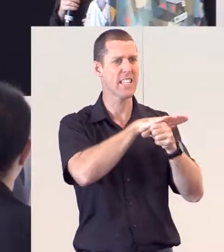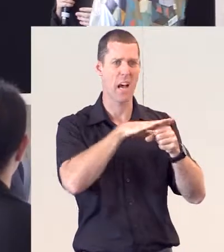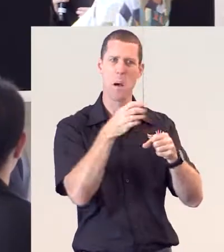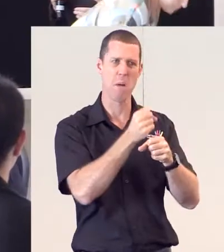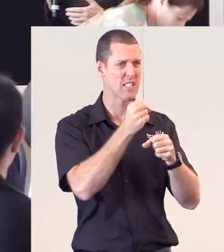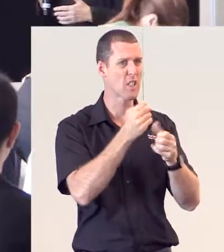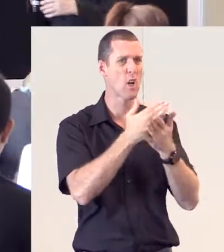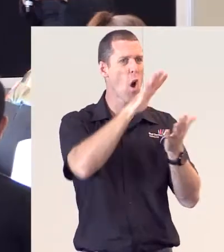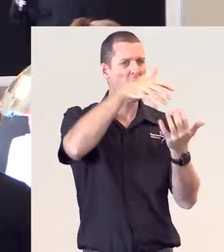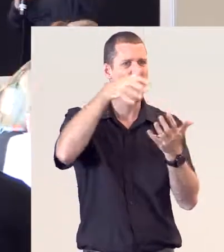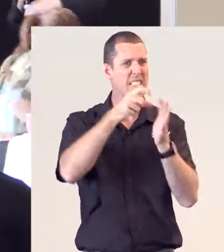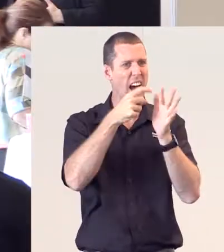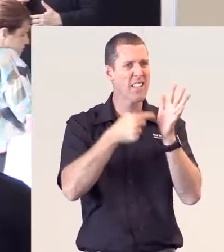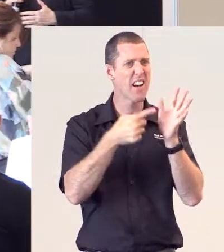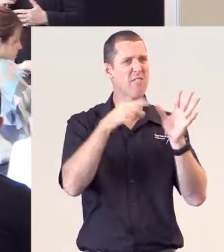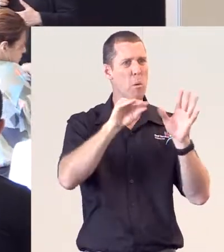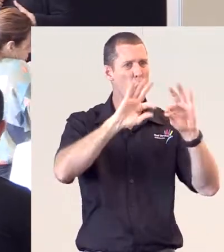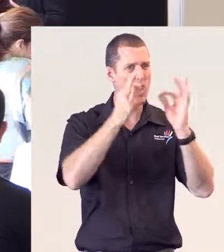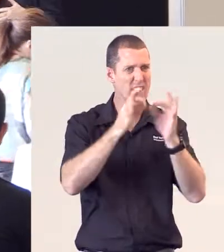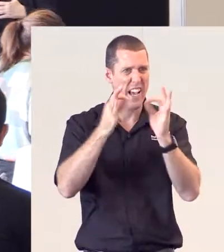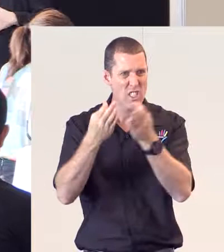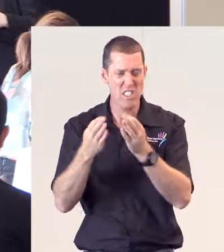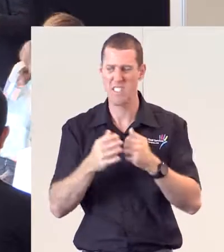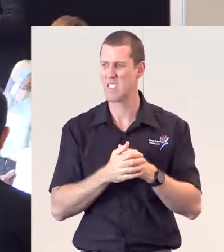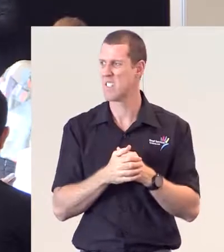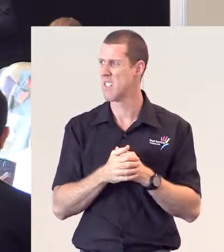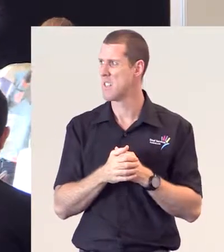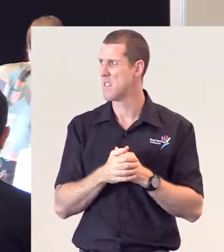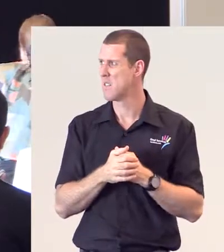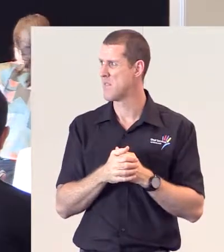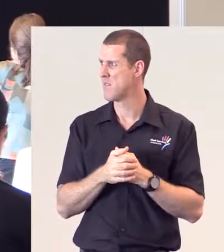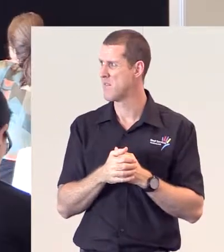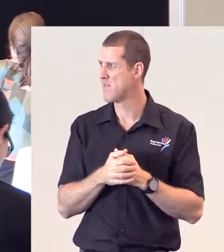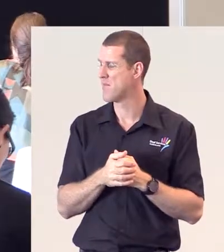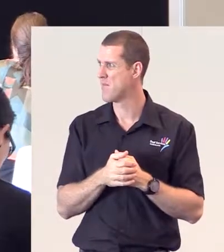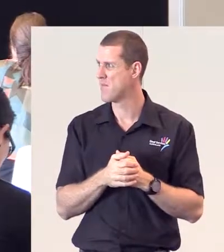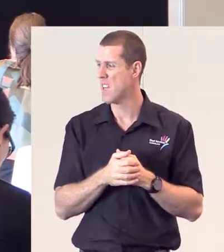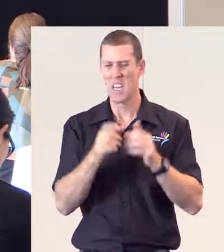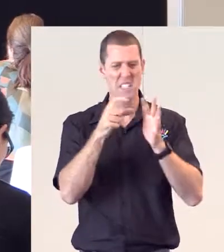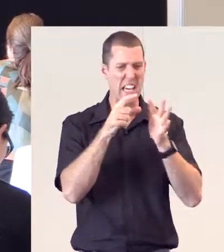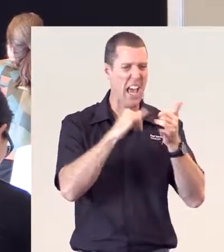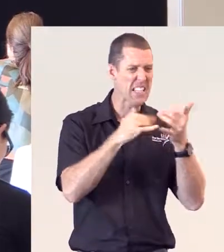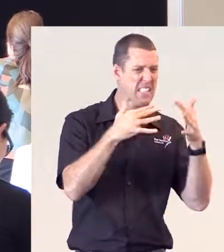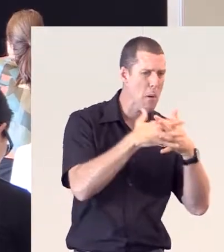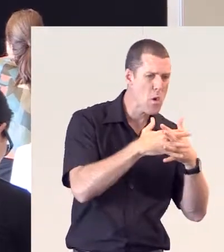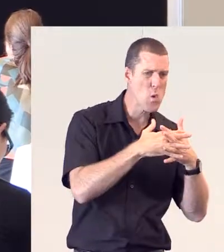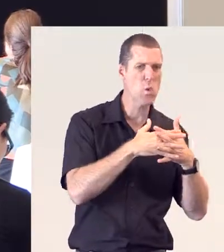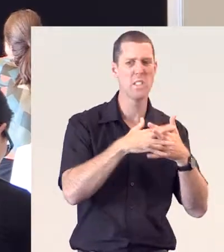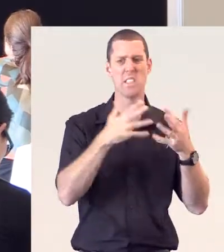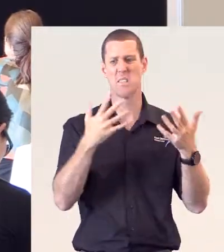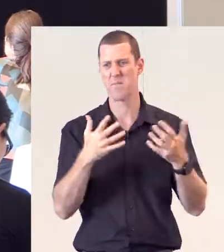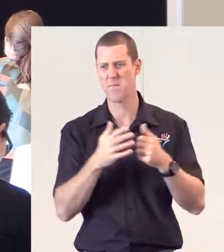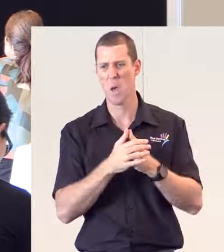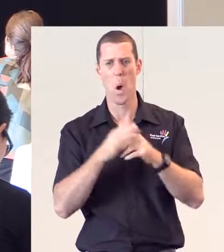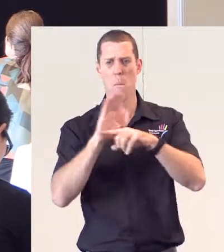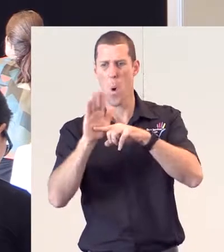from organisations across an organisation, from, you know, sort of DSWs to